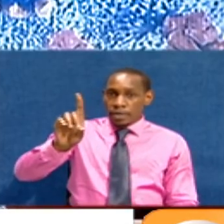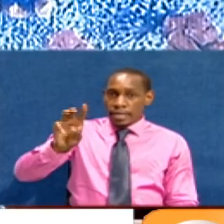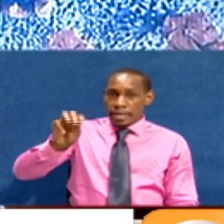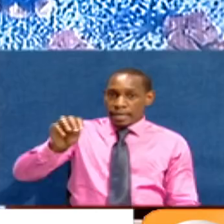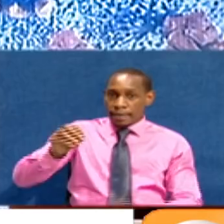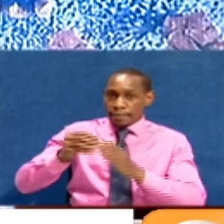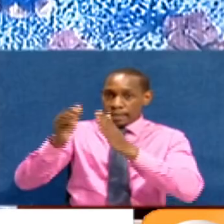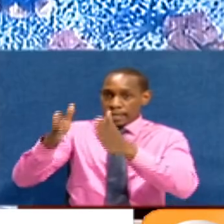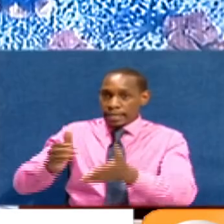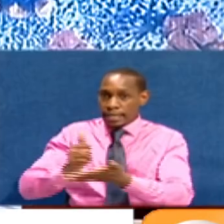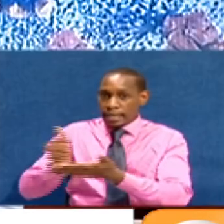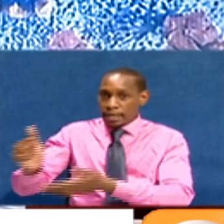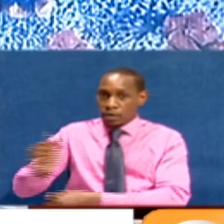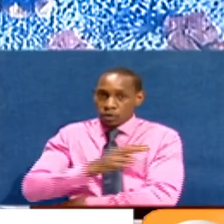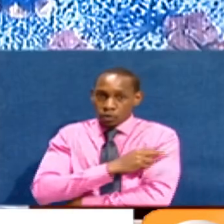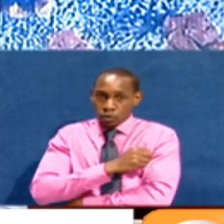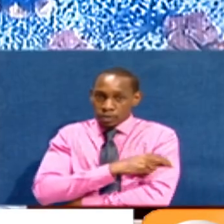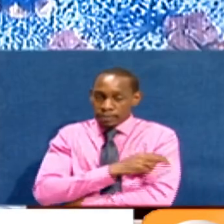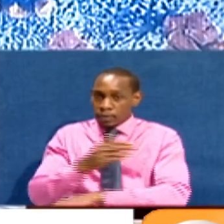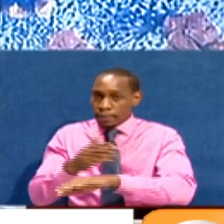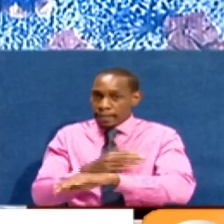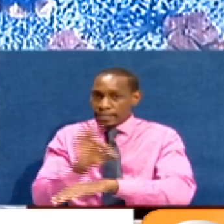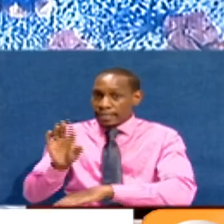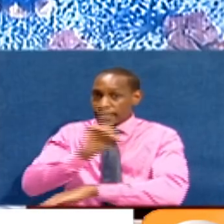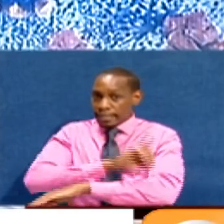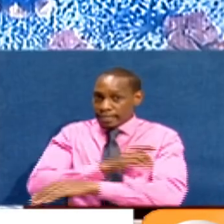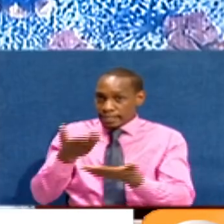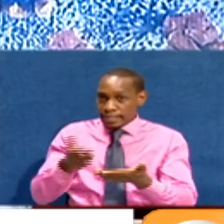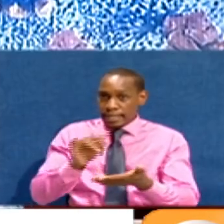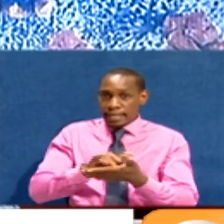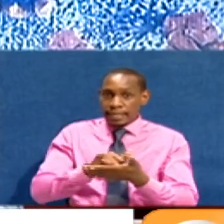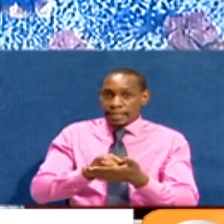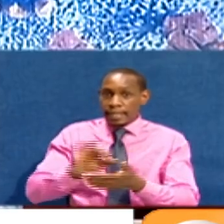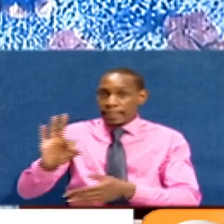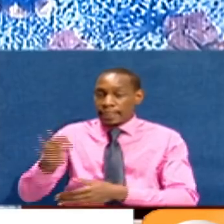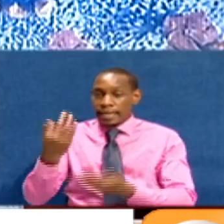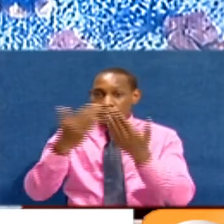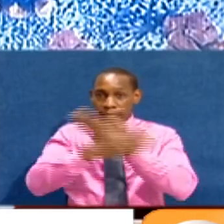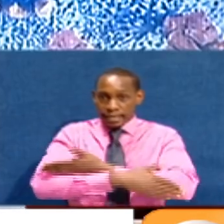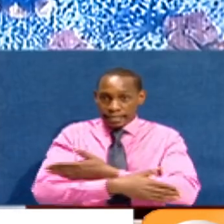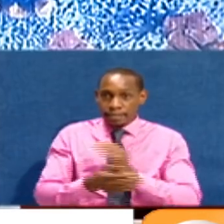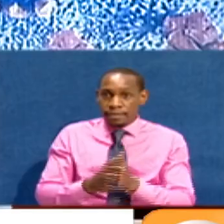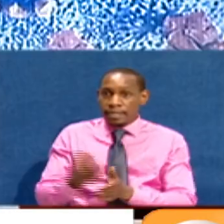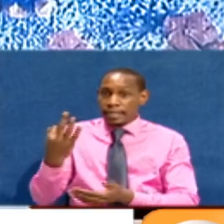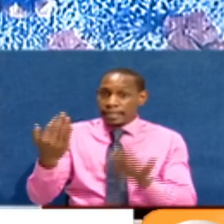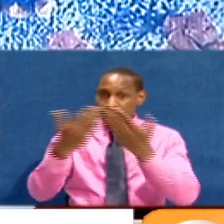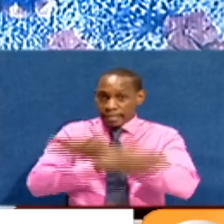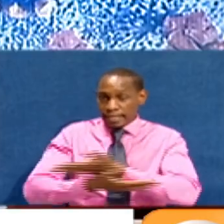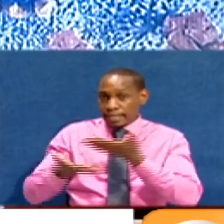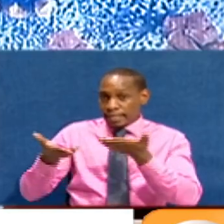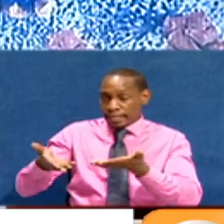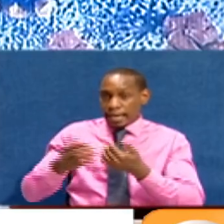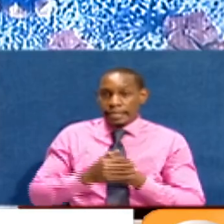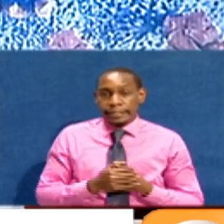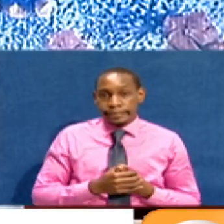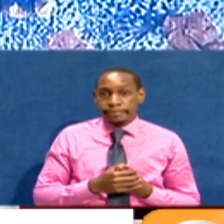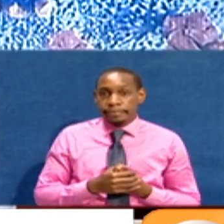been in the hospital for the last 3 days now, having checked in. It's the third night tonight. Yes, 3 nights now.